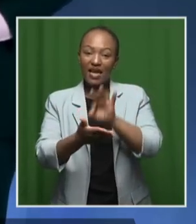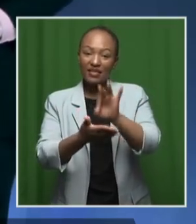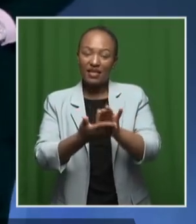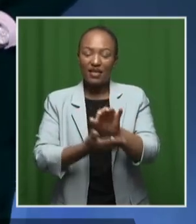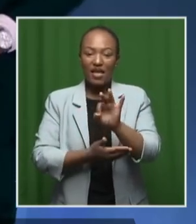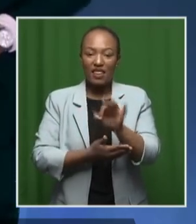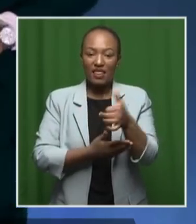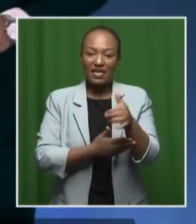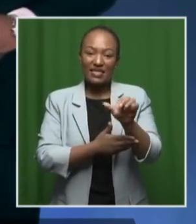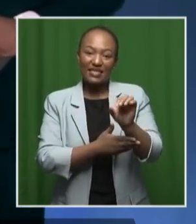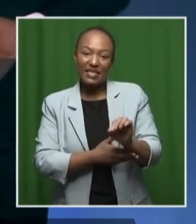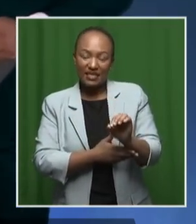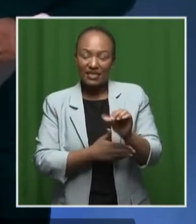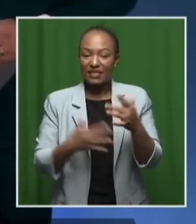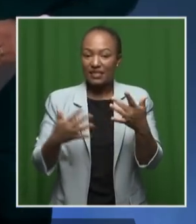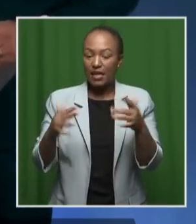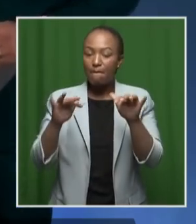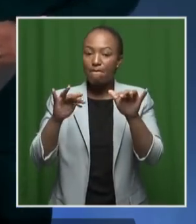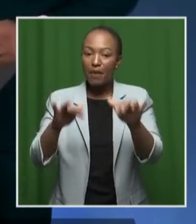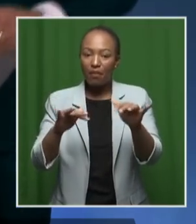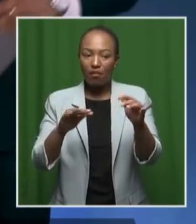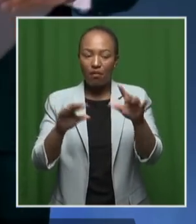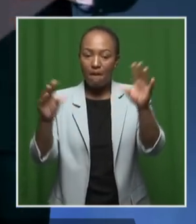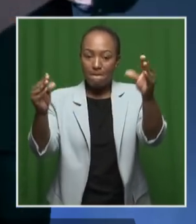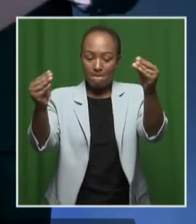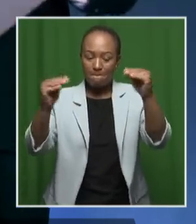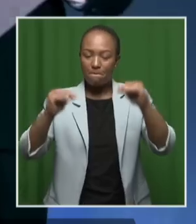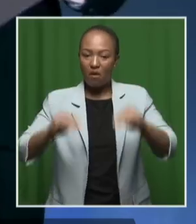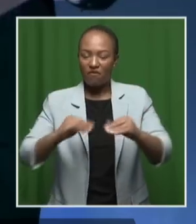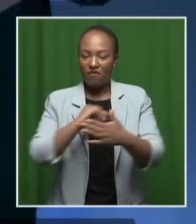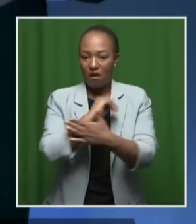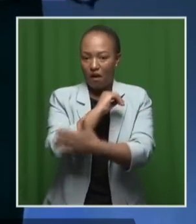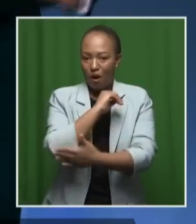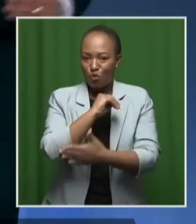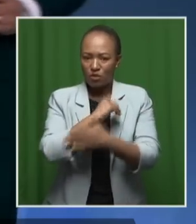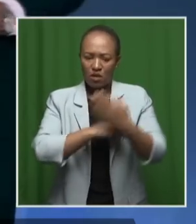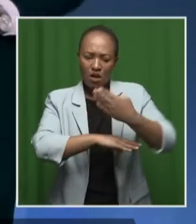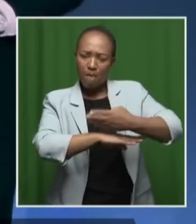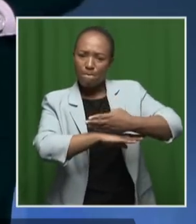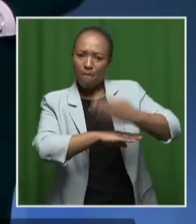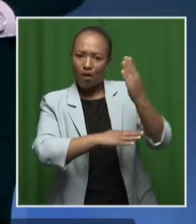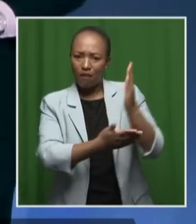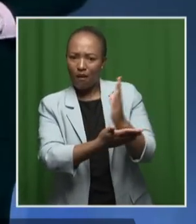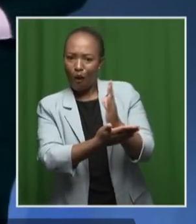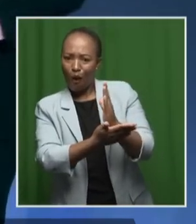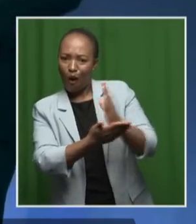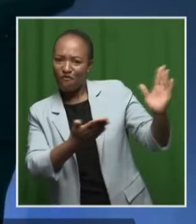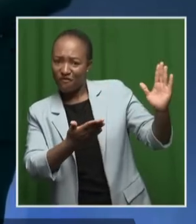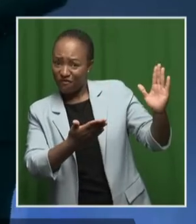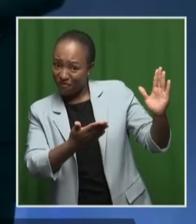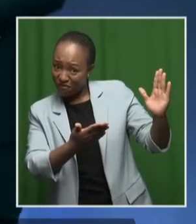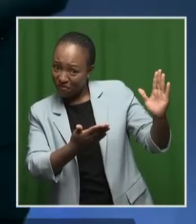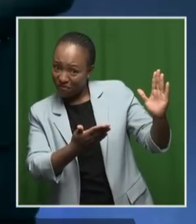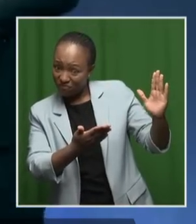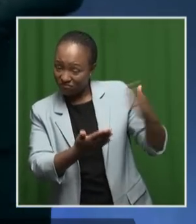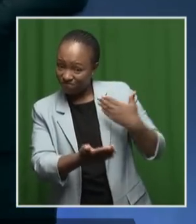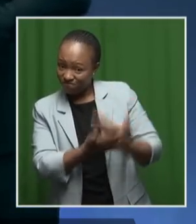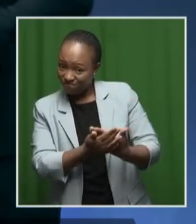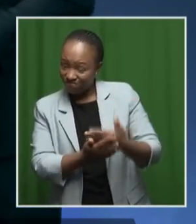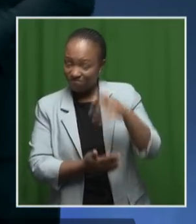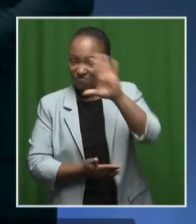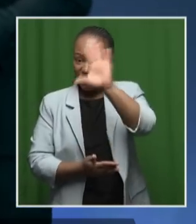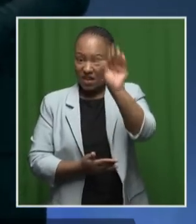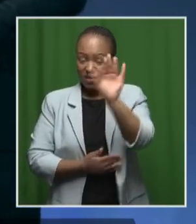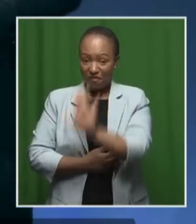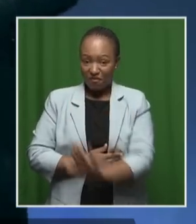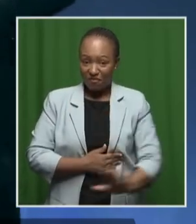show, immigration as well as border management, as we try to give you a well-rounded look at the political state of play.